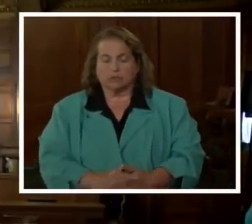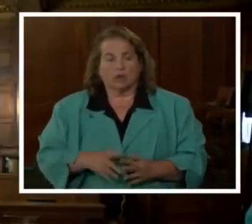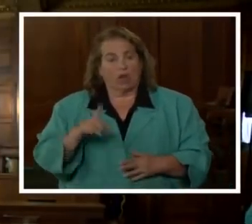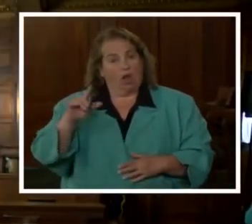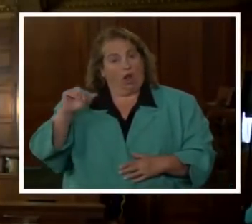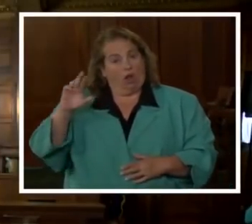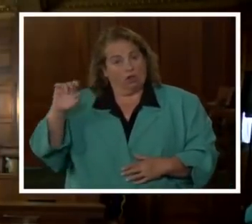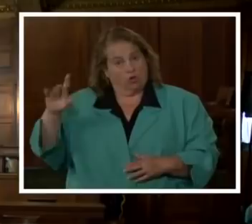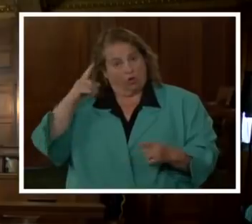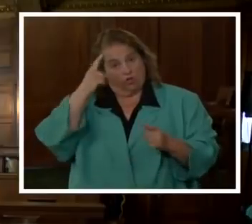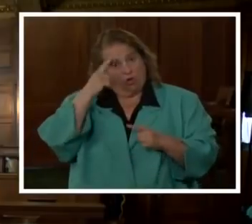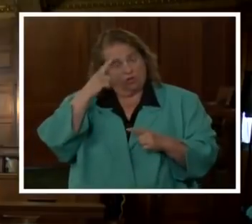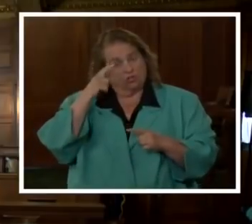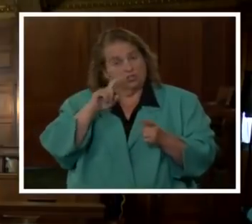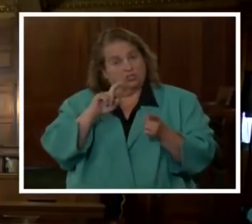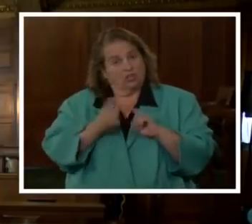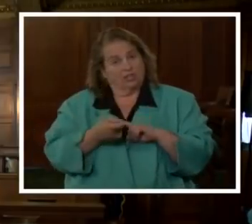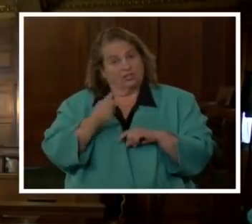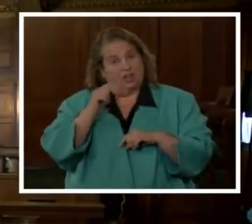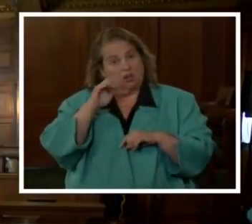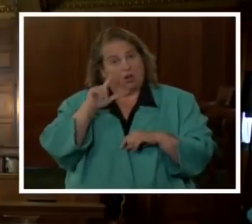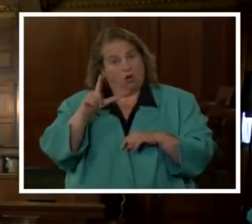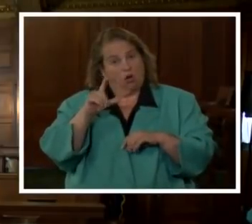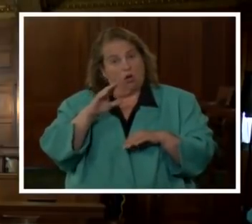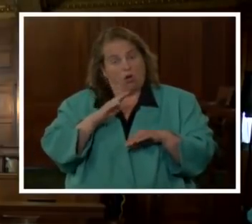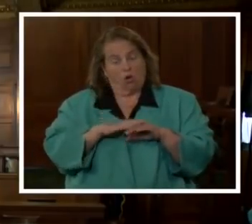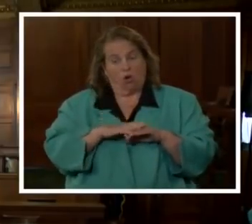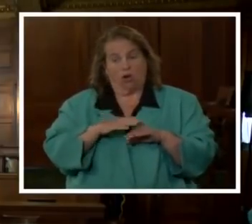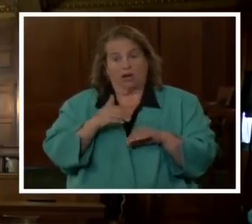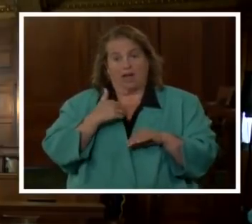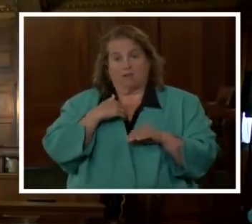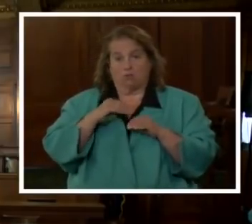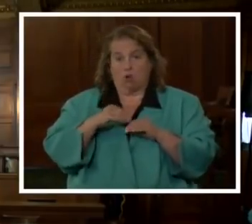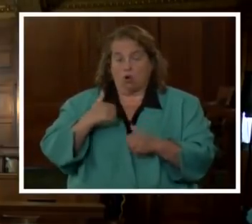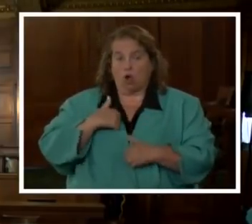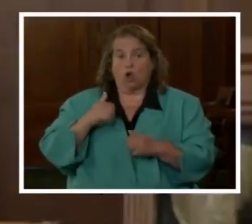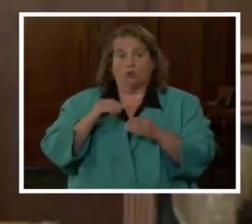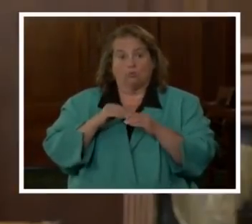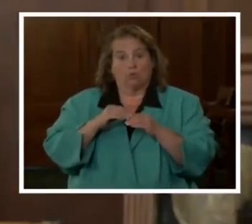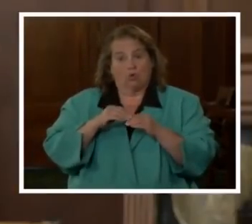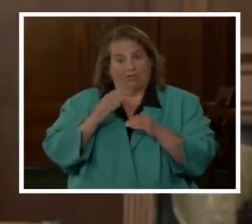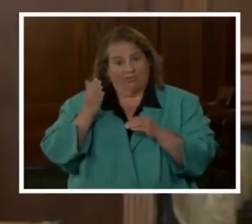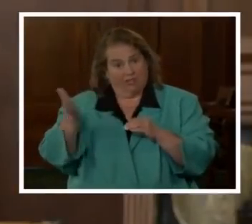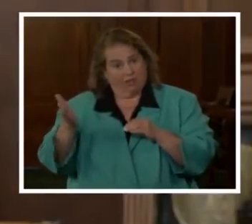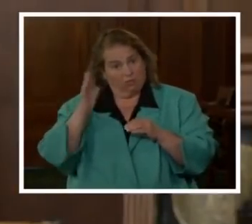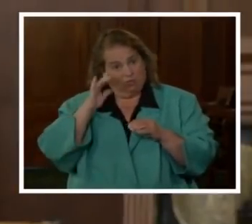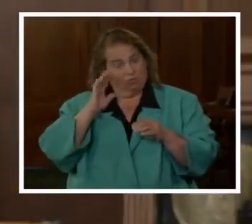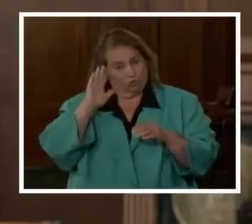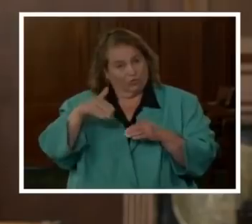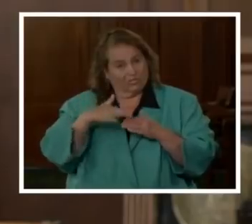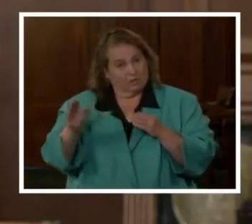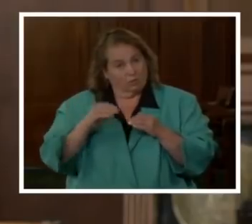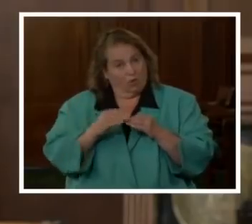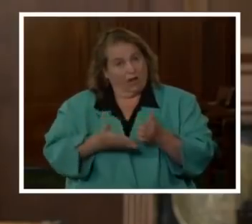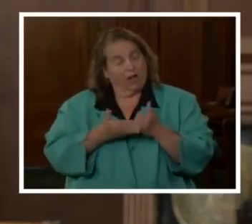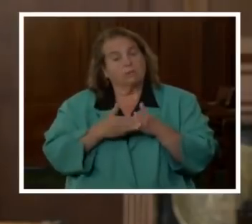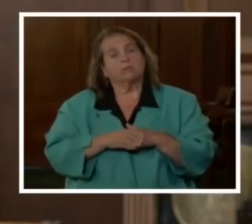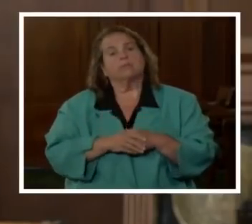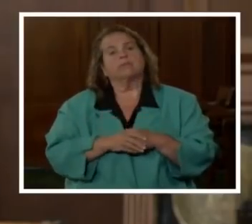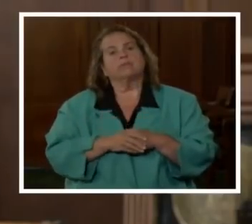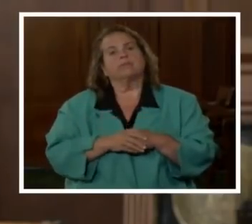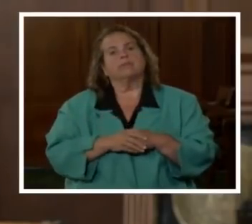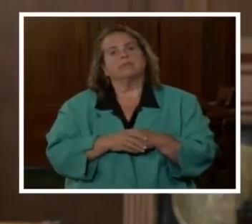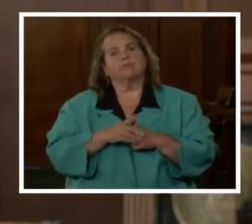on the Guard presence, so maybe you said that you'd be sending more help? The question is, has my thinking changed on the